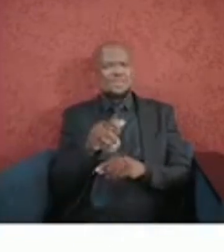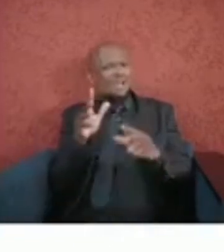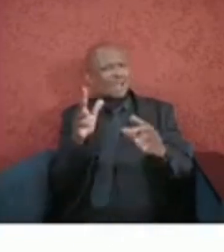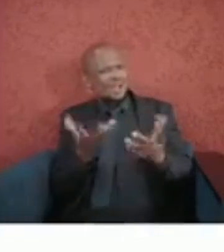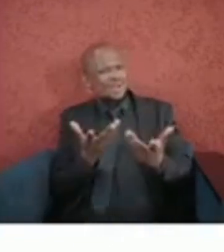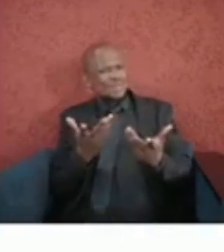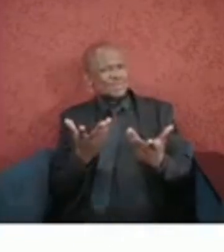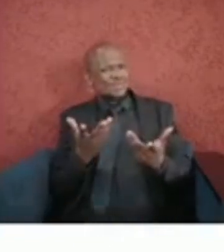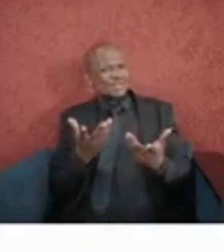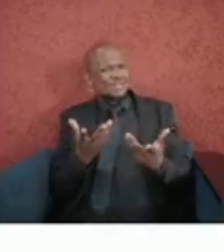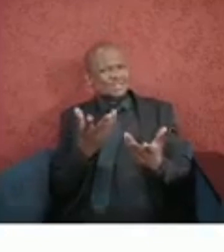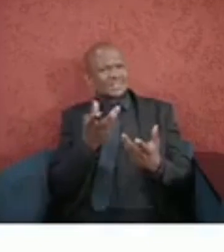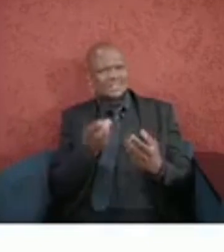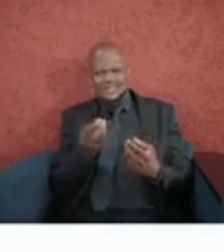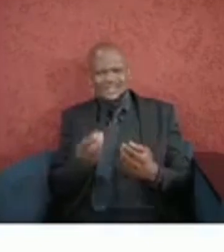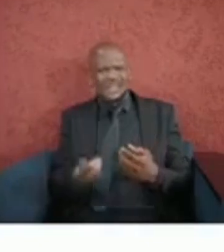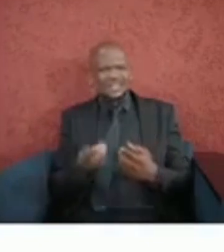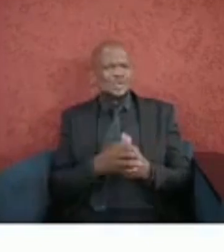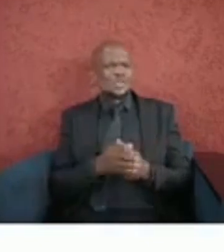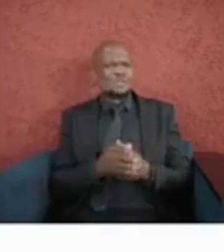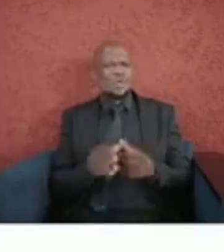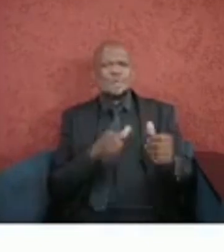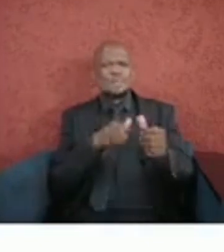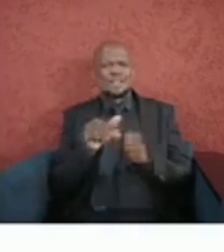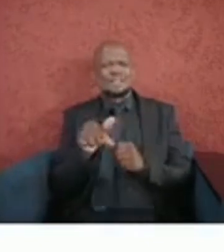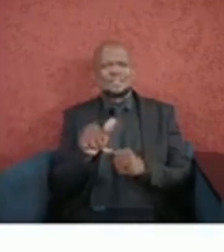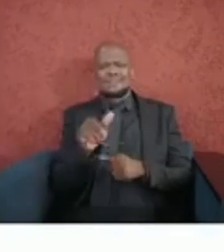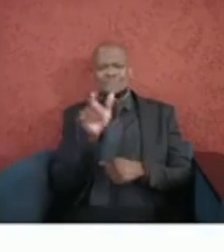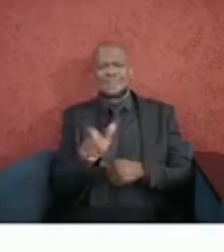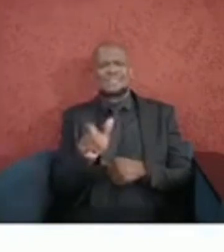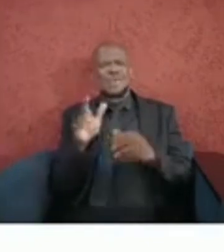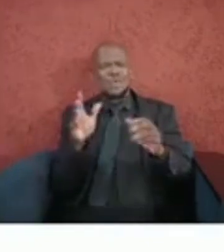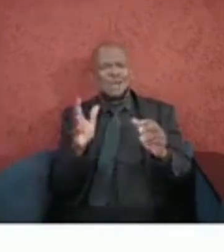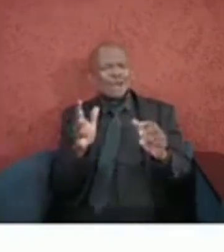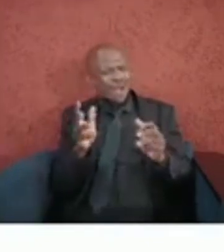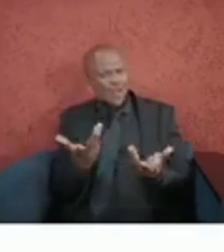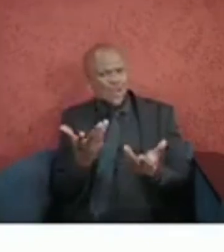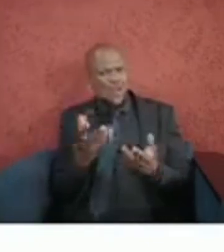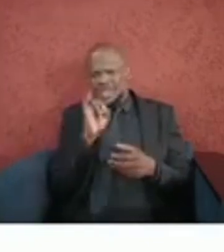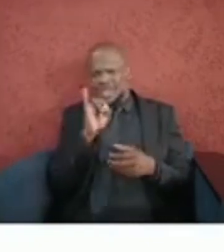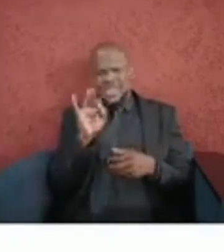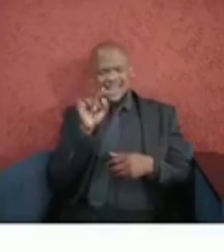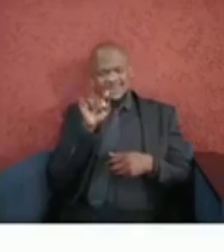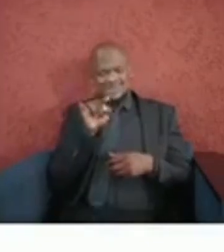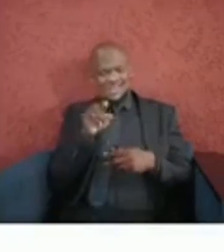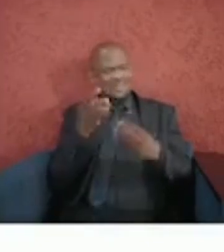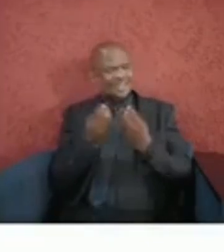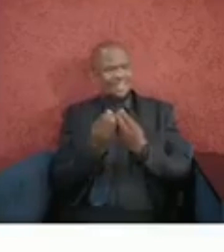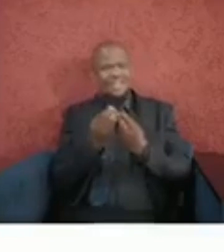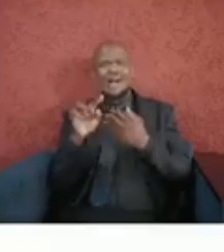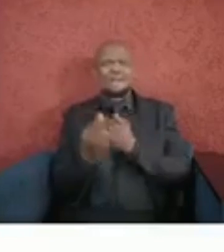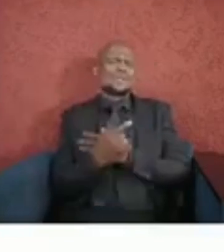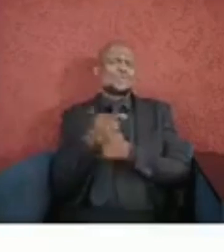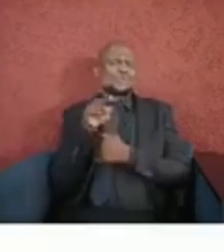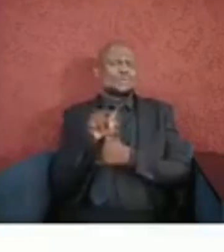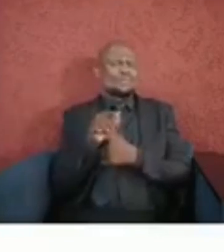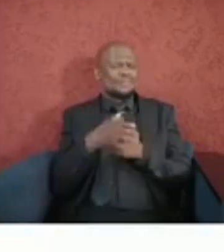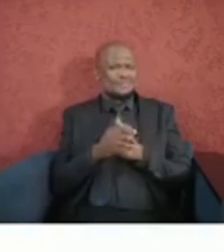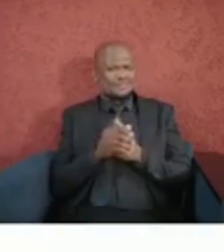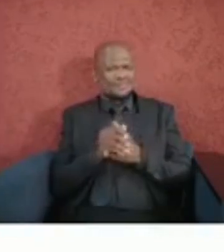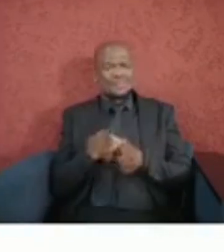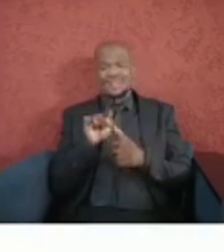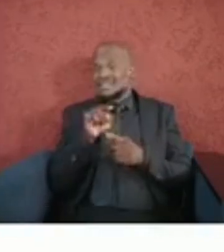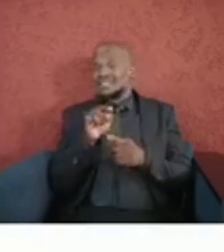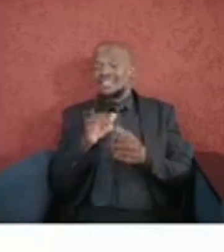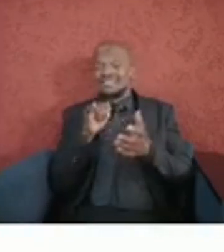are this child going to become a better person going forward? Hence, the cycle of abuse continuing. And then these are just